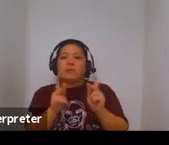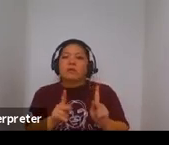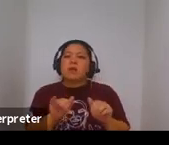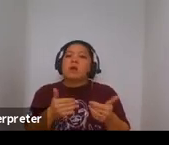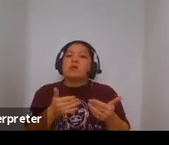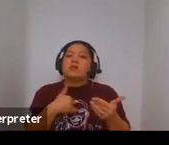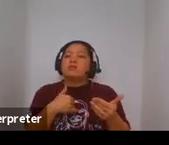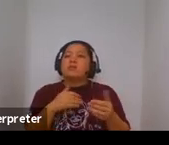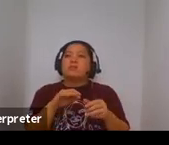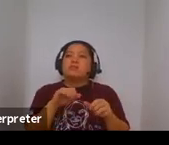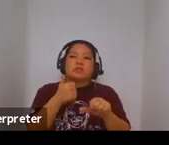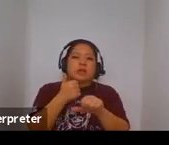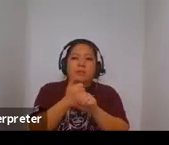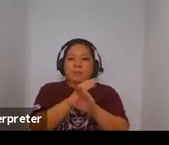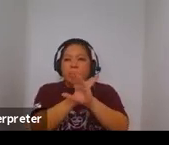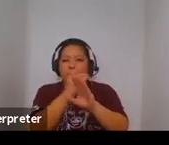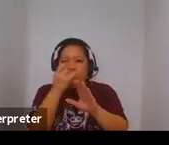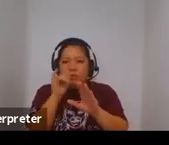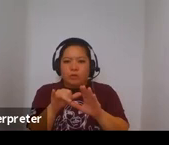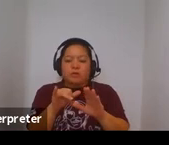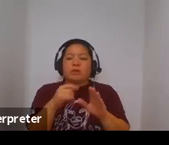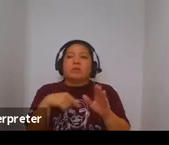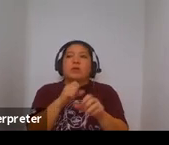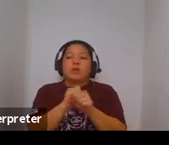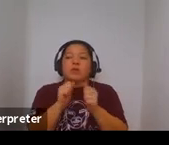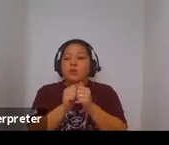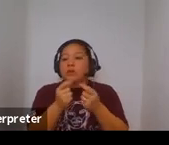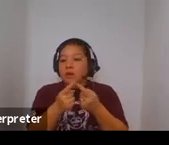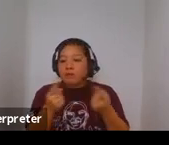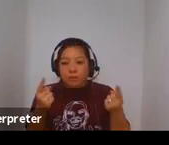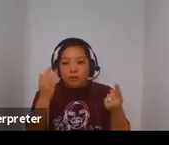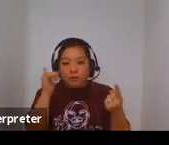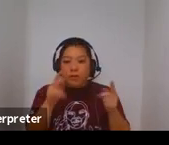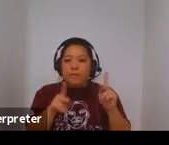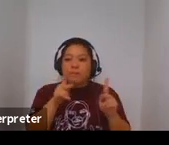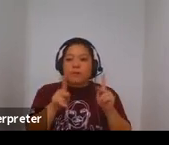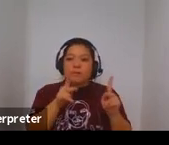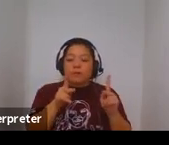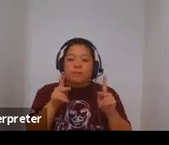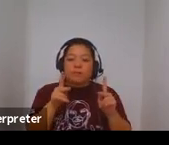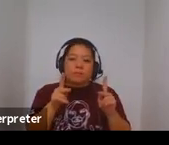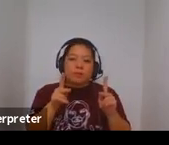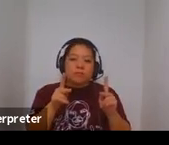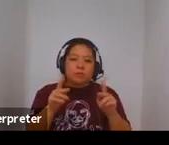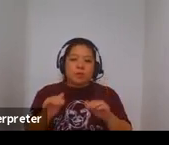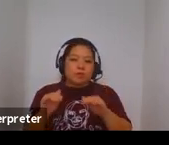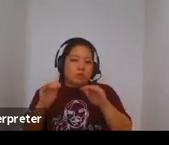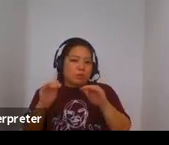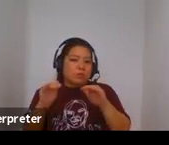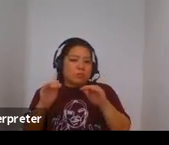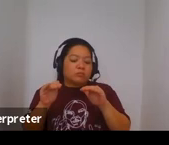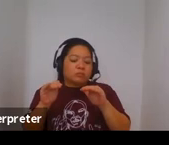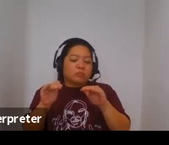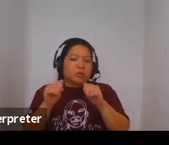your boundaries. So when we work with everyone, if people are being grown, socialized, and raised